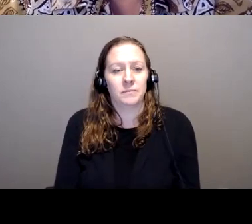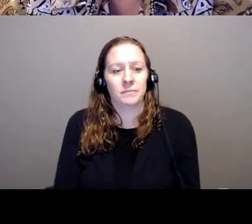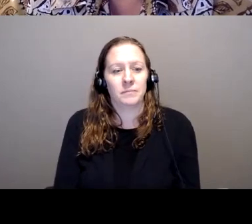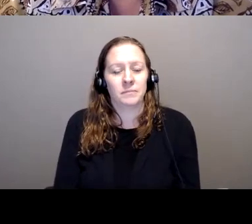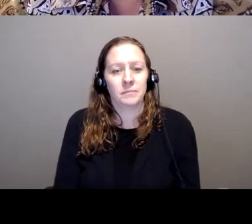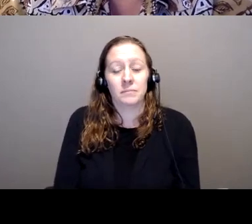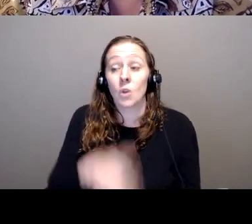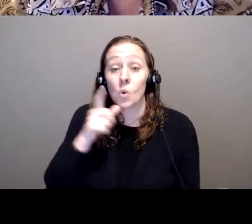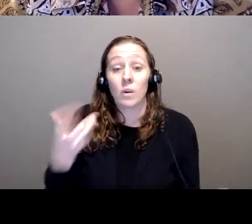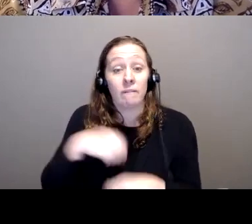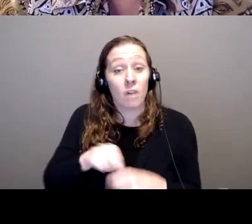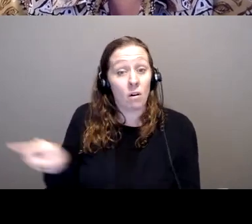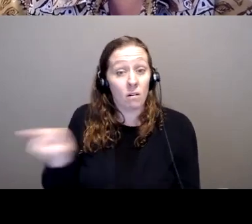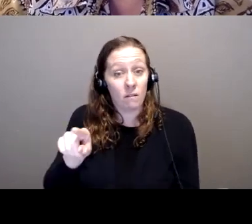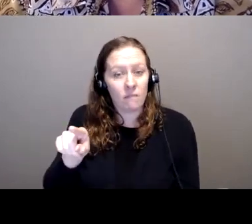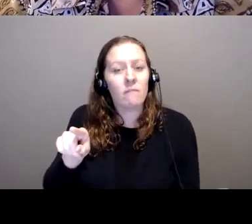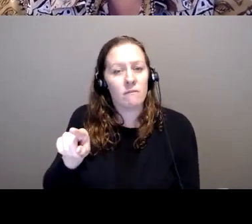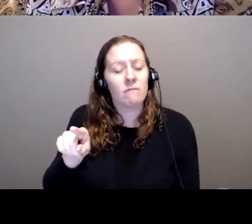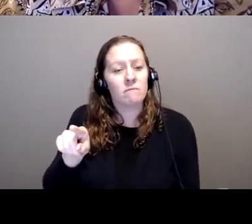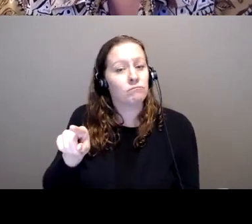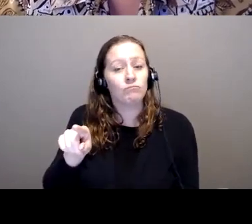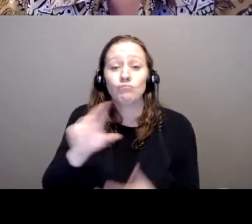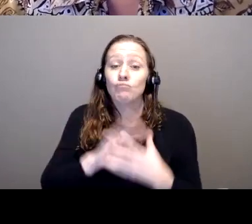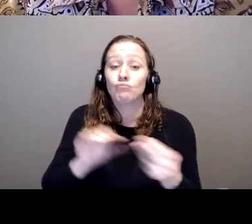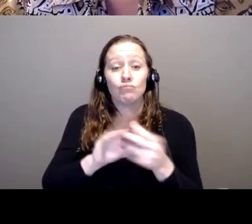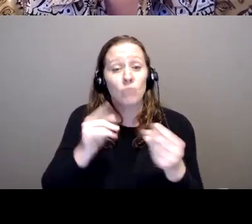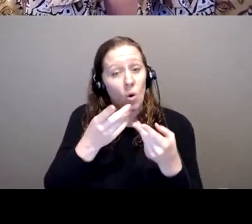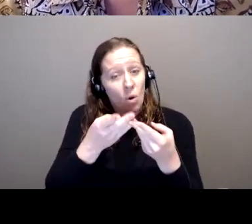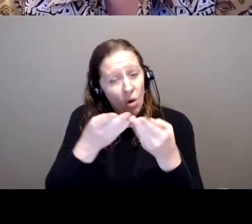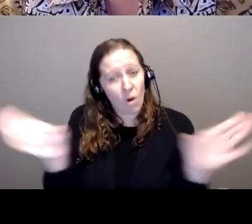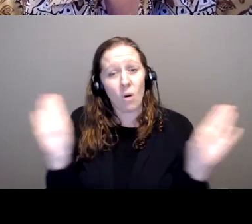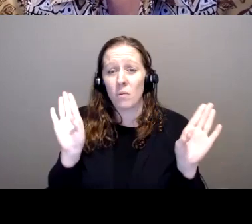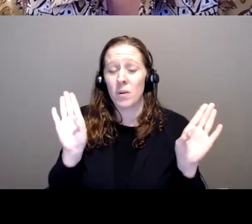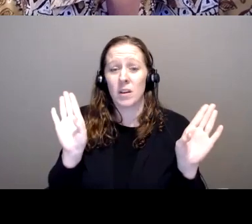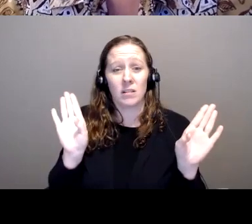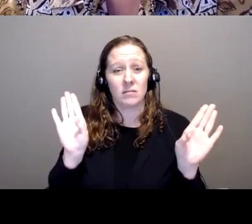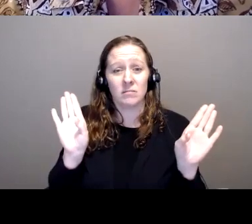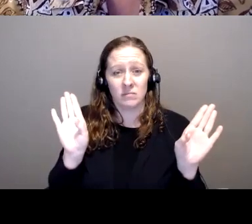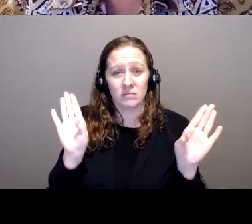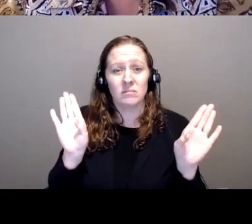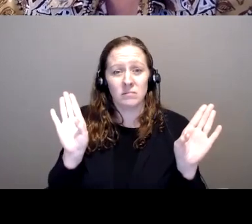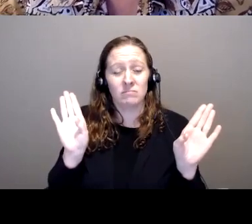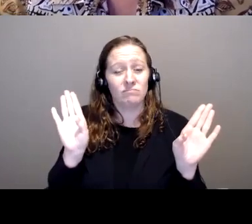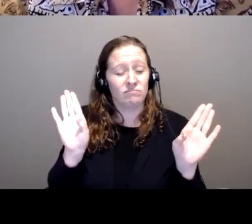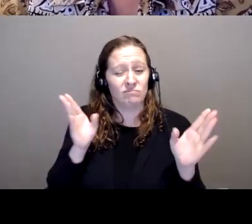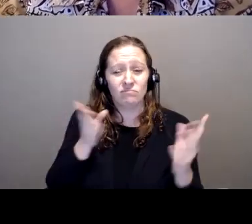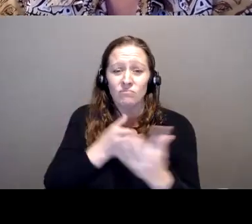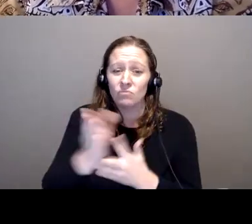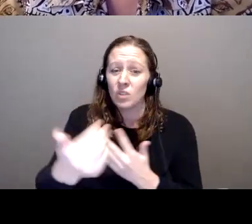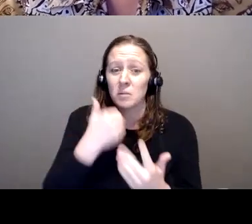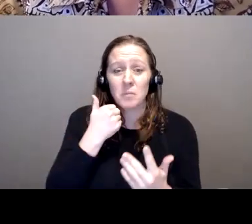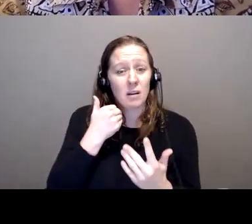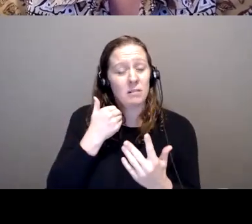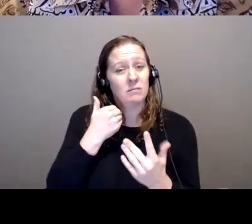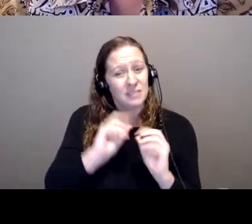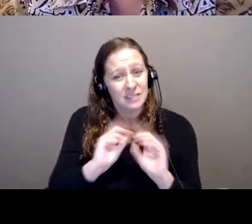Participants also need to be able to speak openly. They need to be able to be transparent, and they